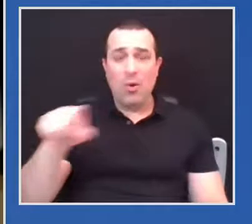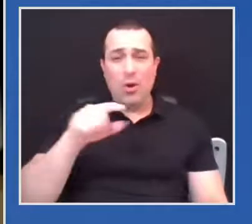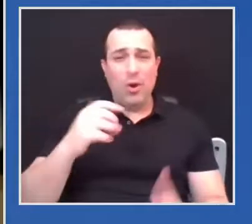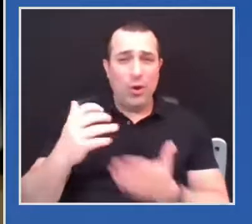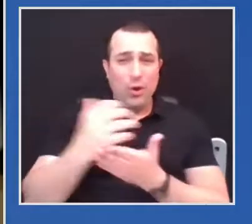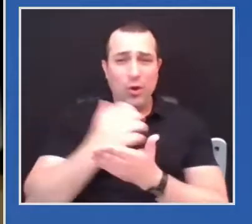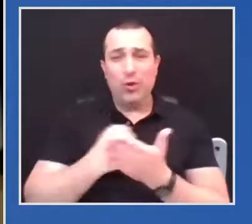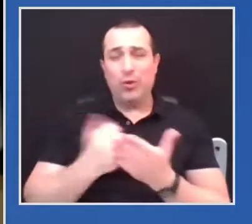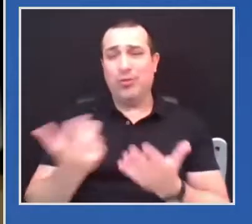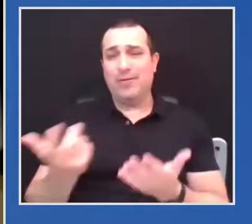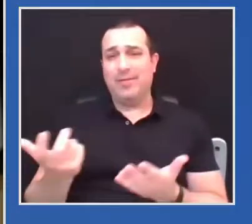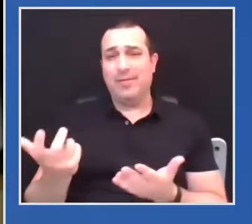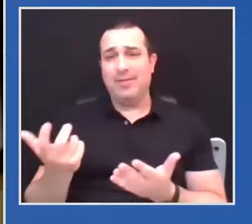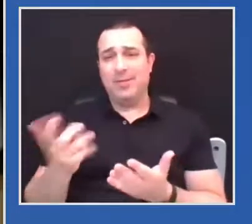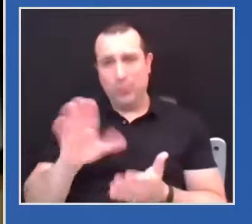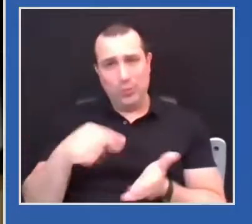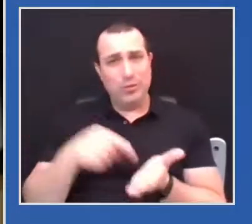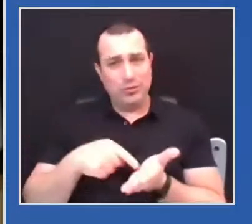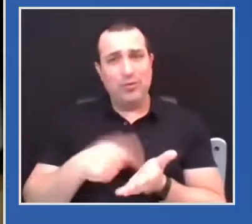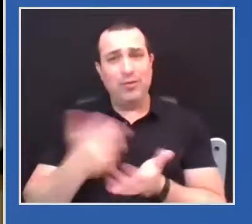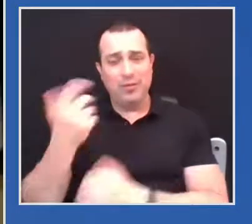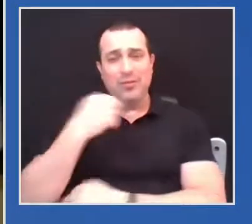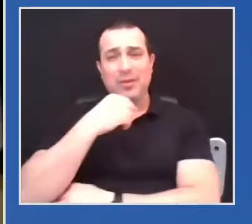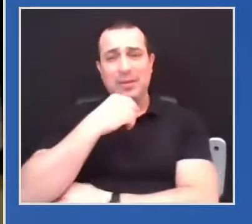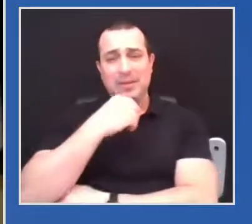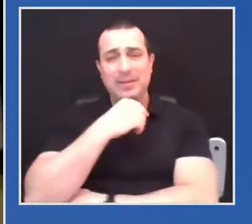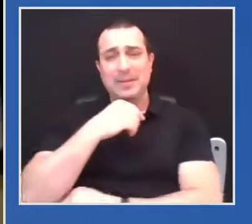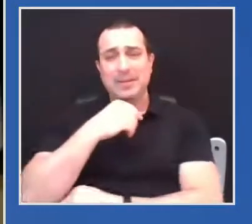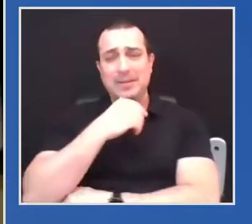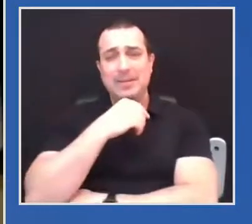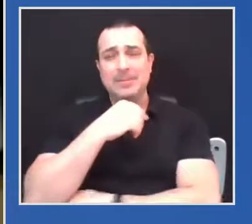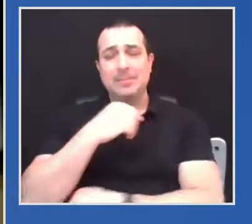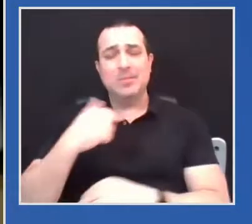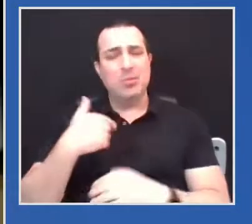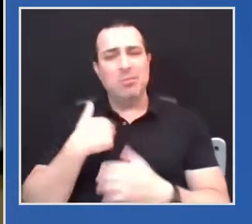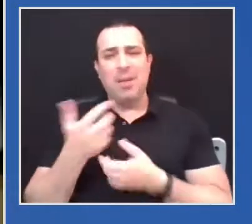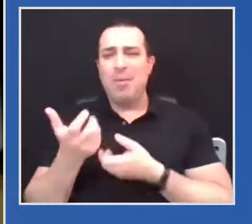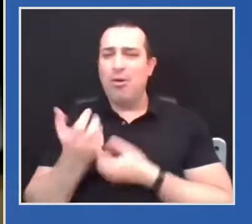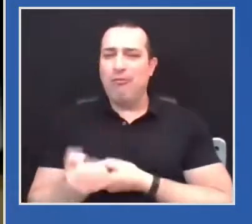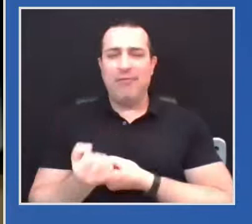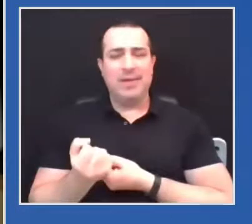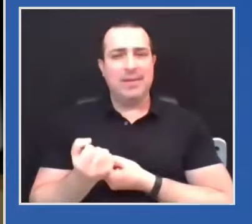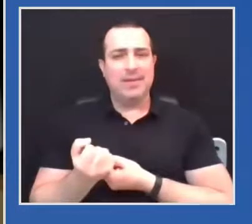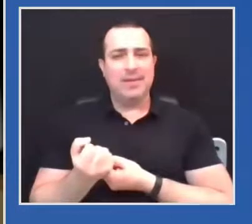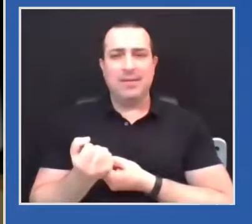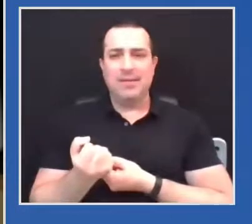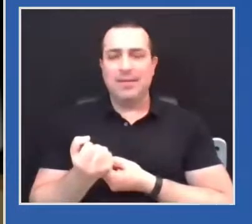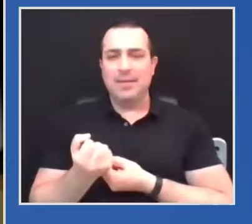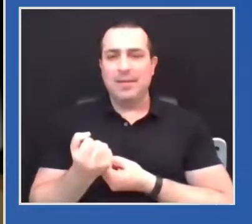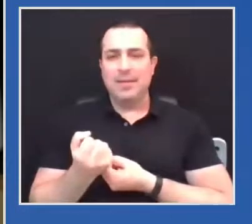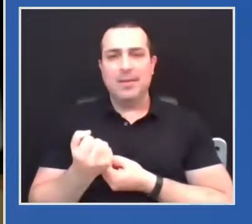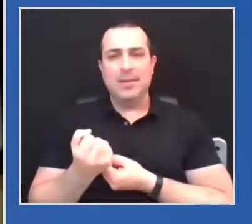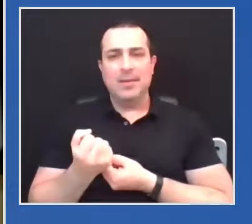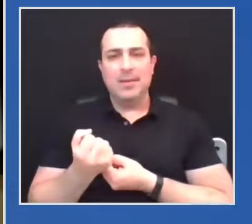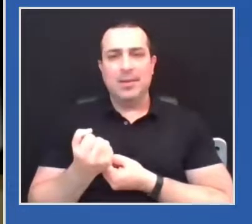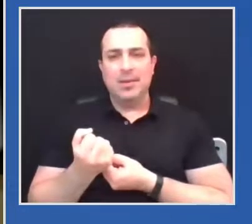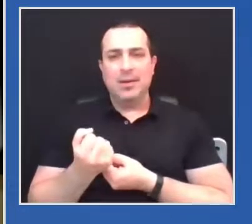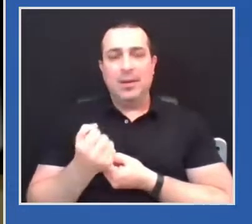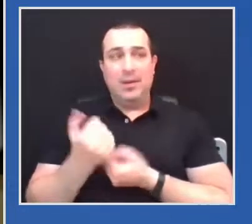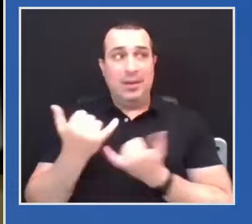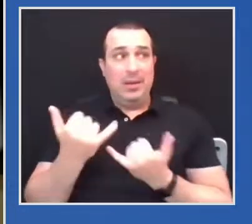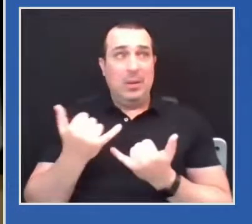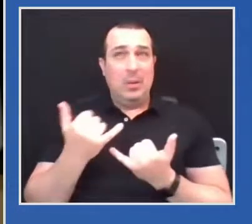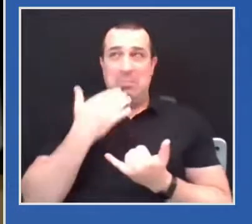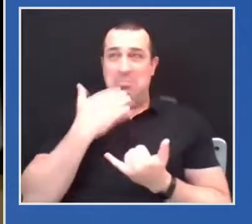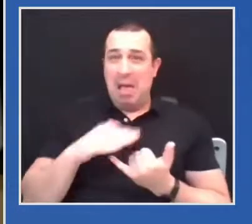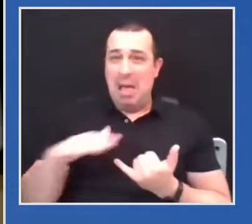Folks, I guess I should end with this. I'm confident. I know as bad as things are, we say, oh my God, how can it